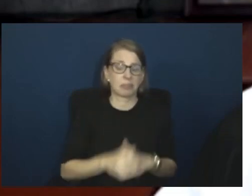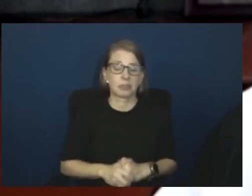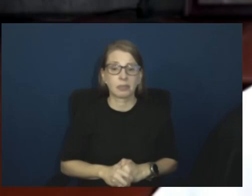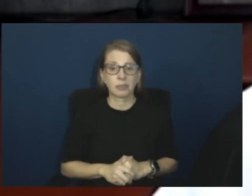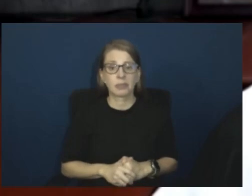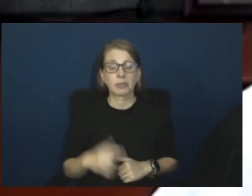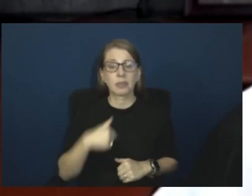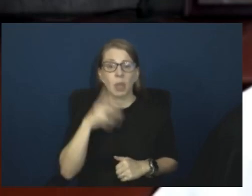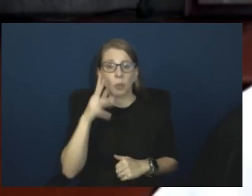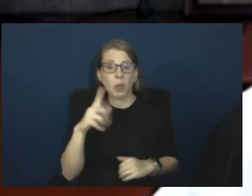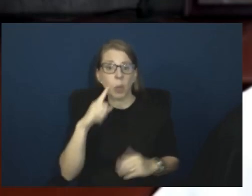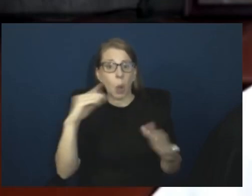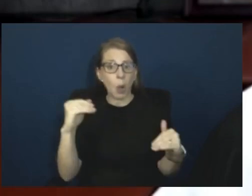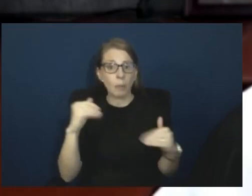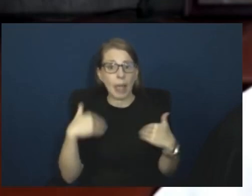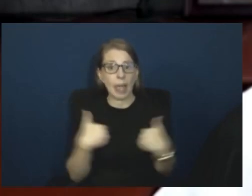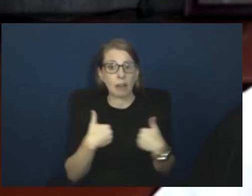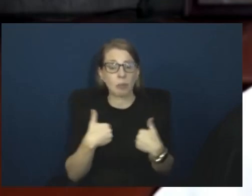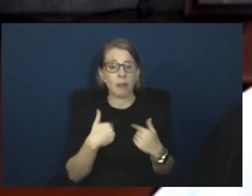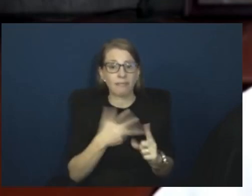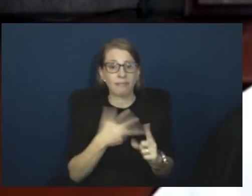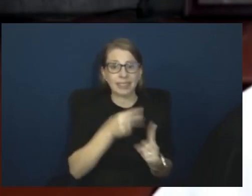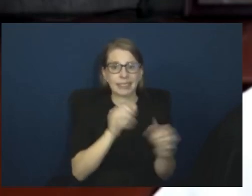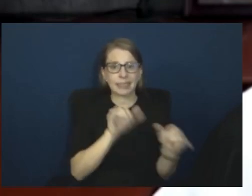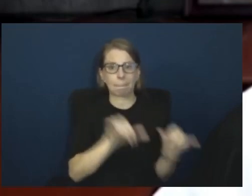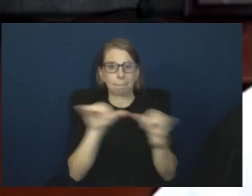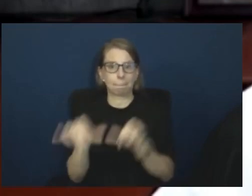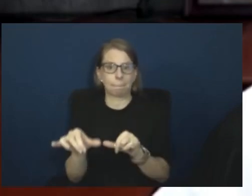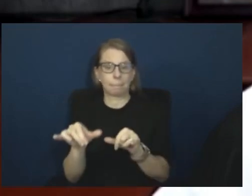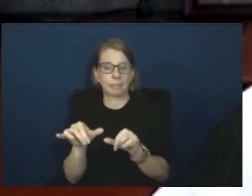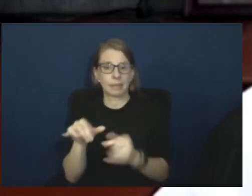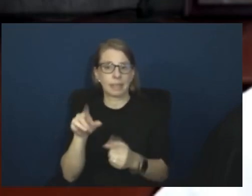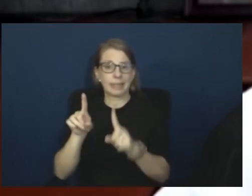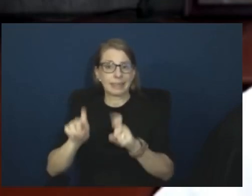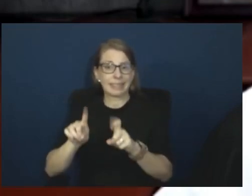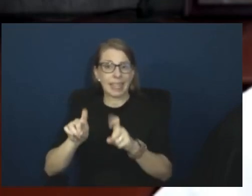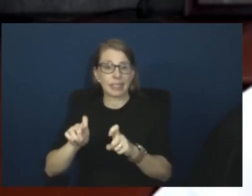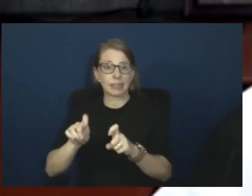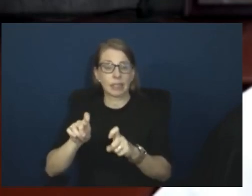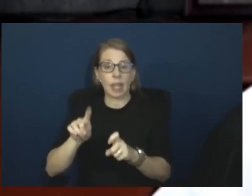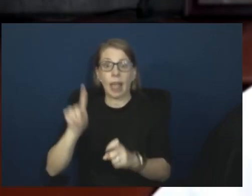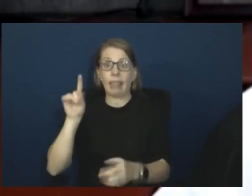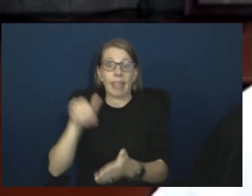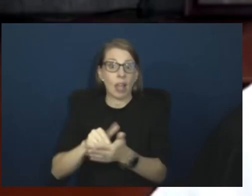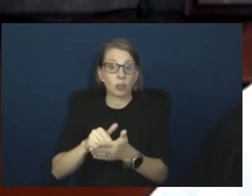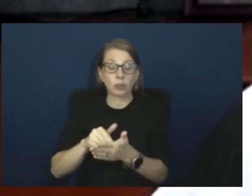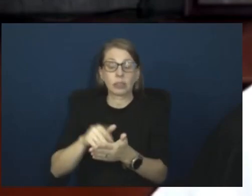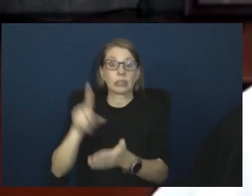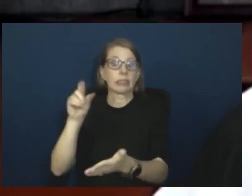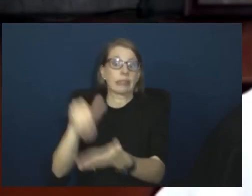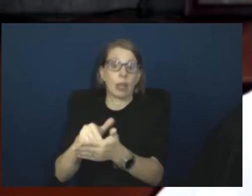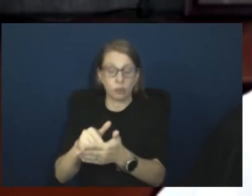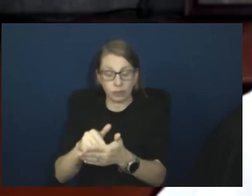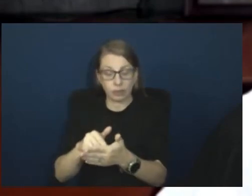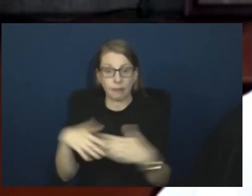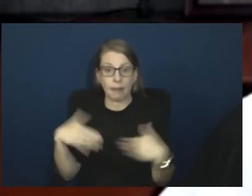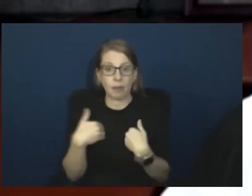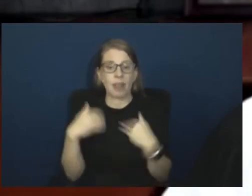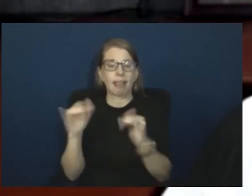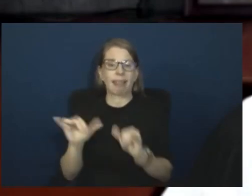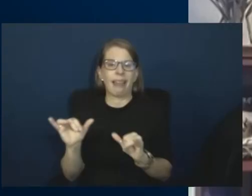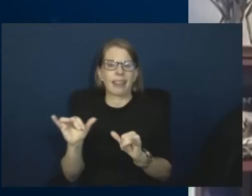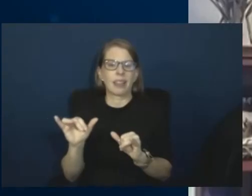hope that the animal vaccine is similar, but it's not tested in thousands and thousands of animals like the human vaccines